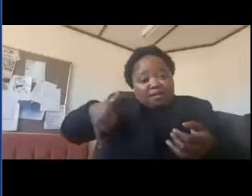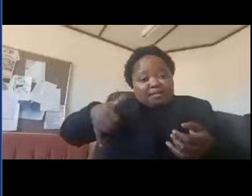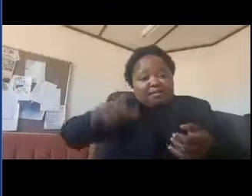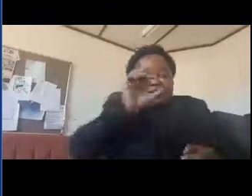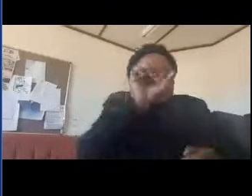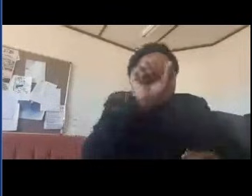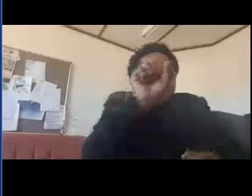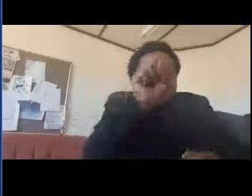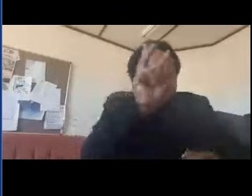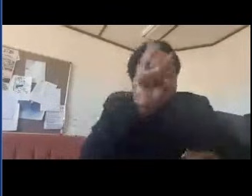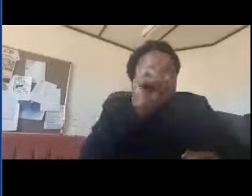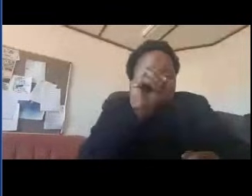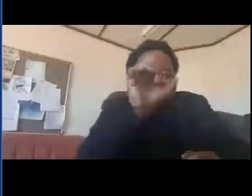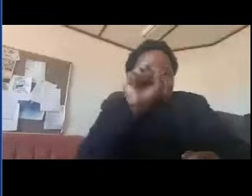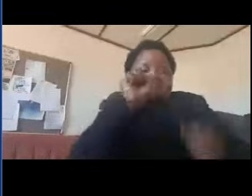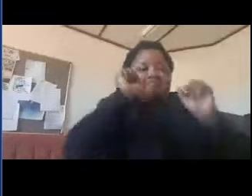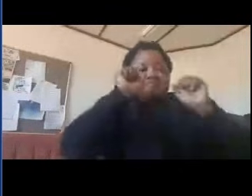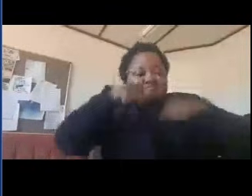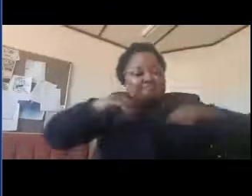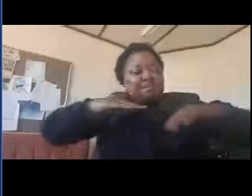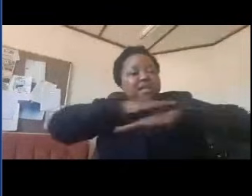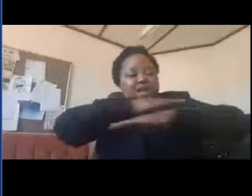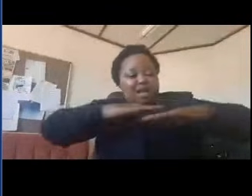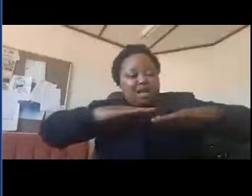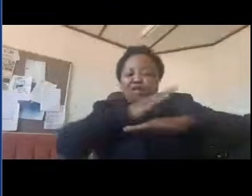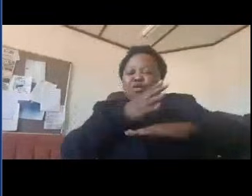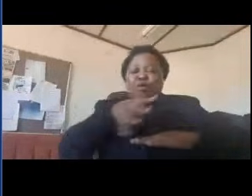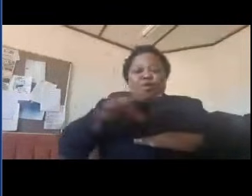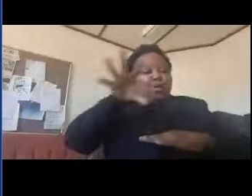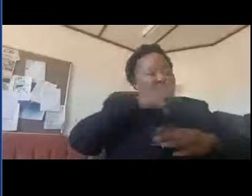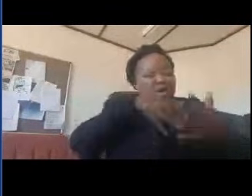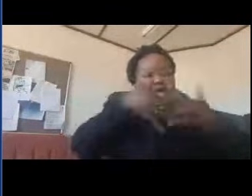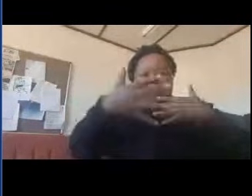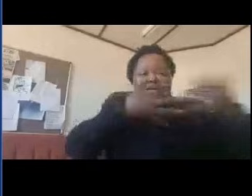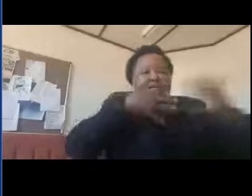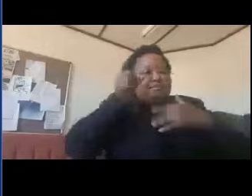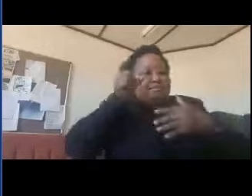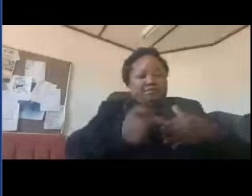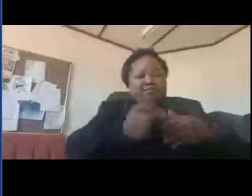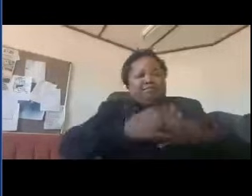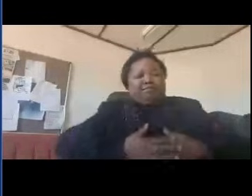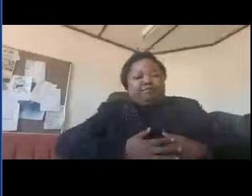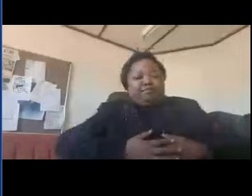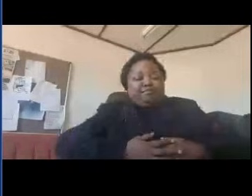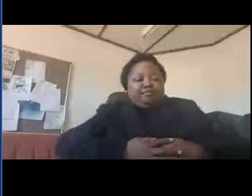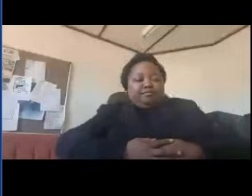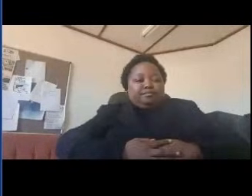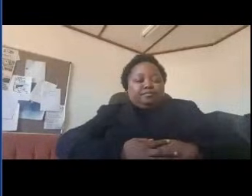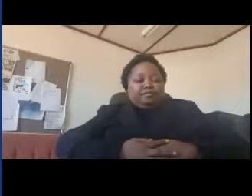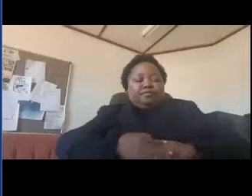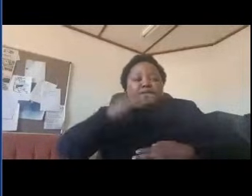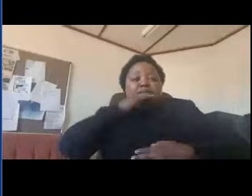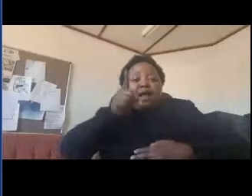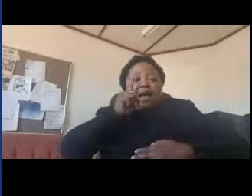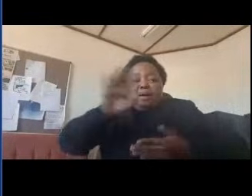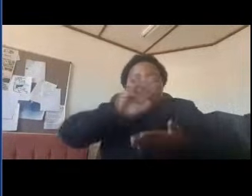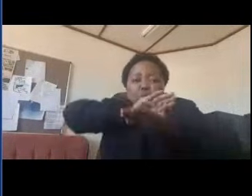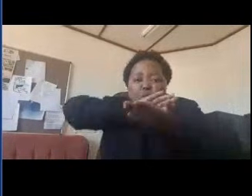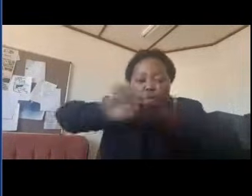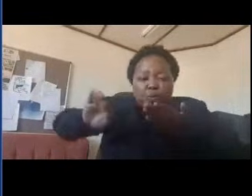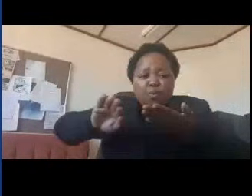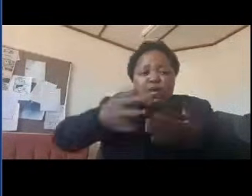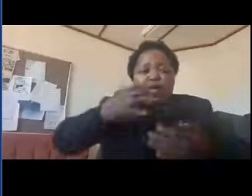are accessible to almost everyone. It removes the fear the woman doesn't have